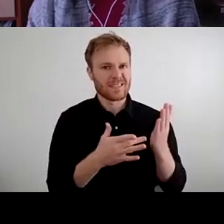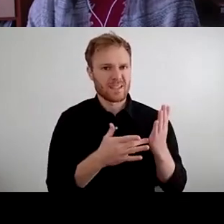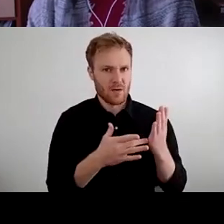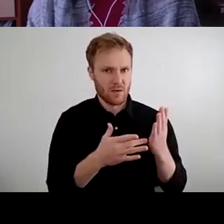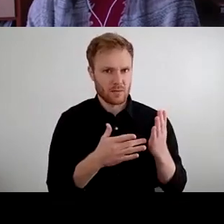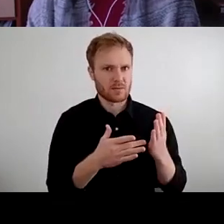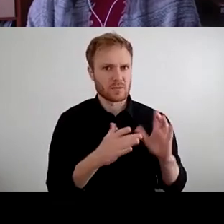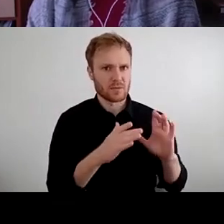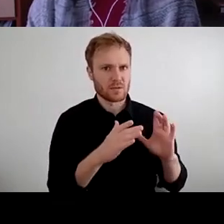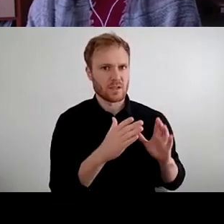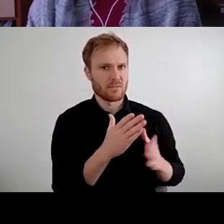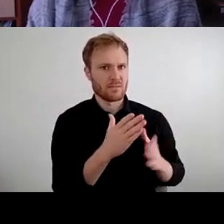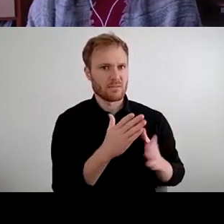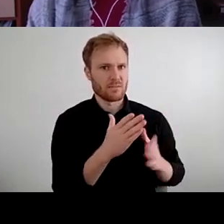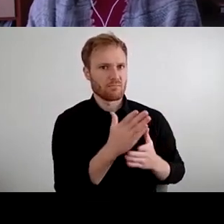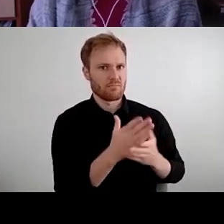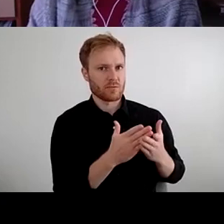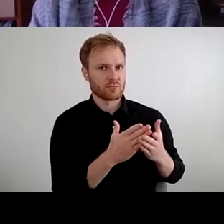up,